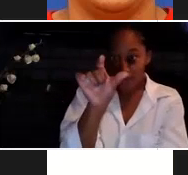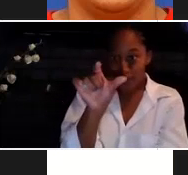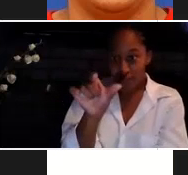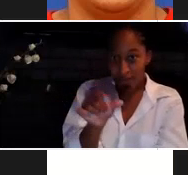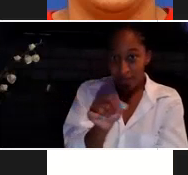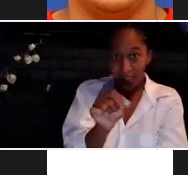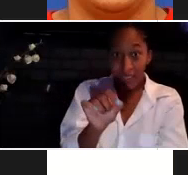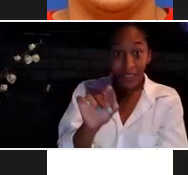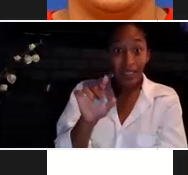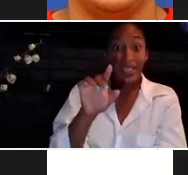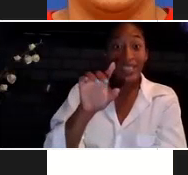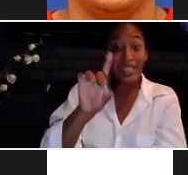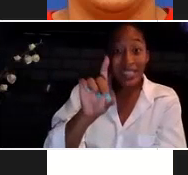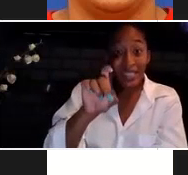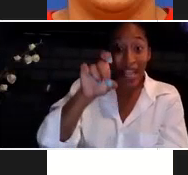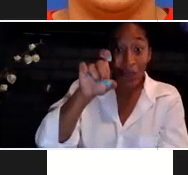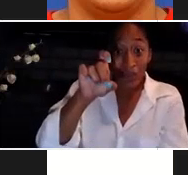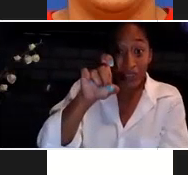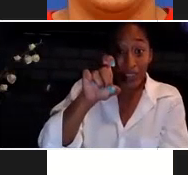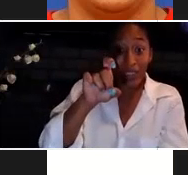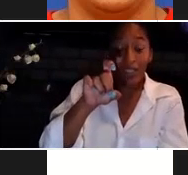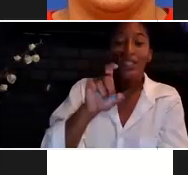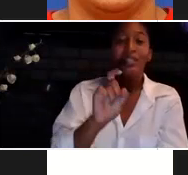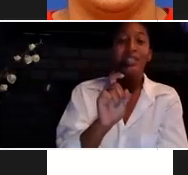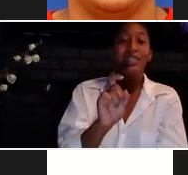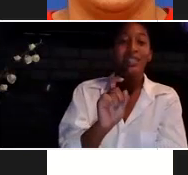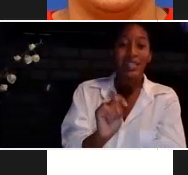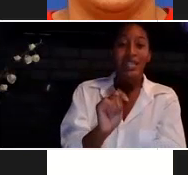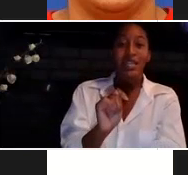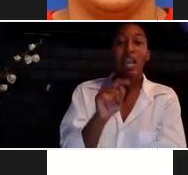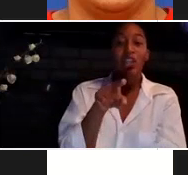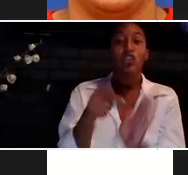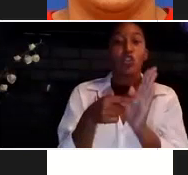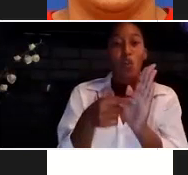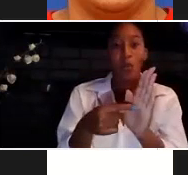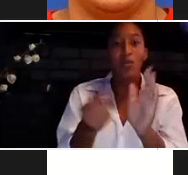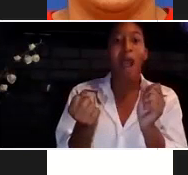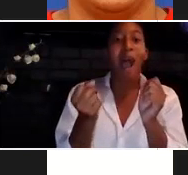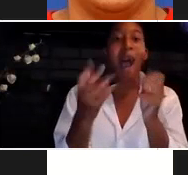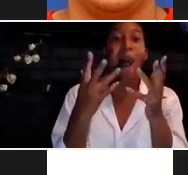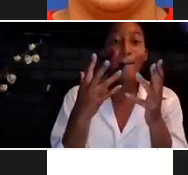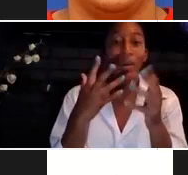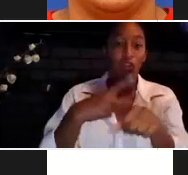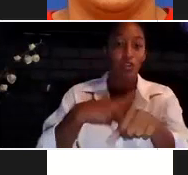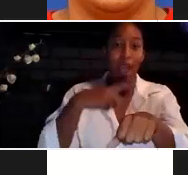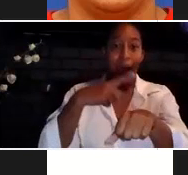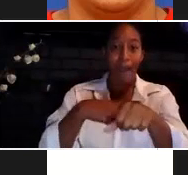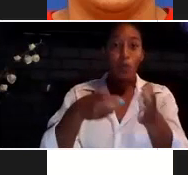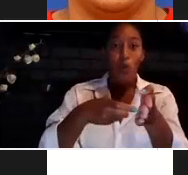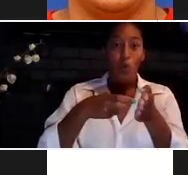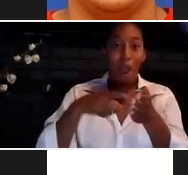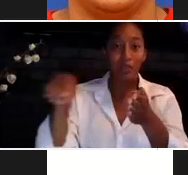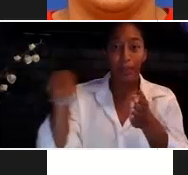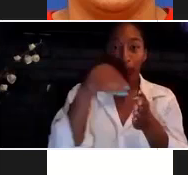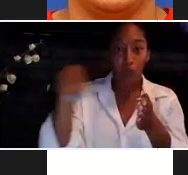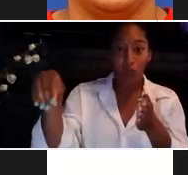much time did it take, or how long did it take. Delta t. So we remember that delta